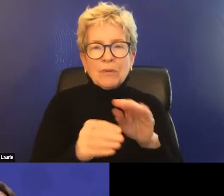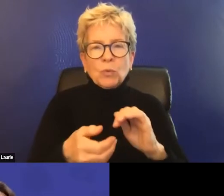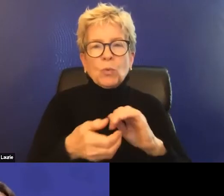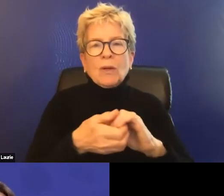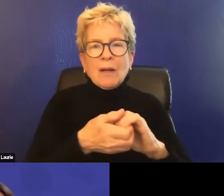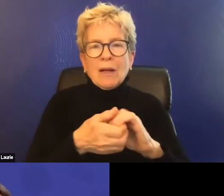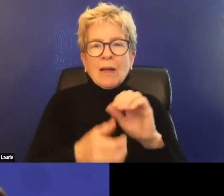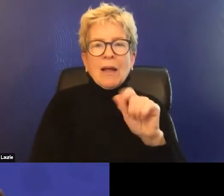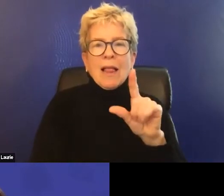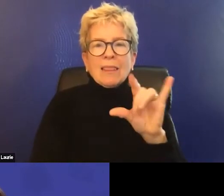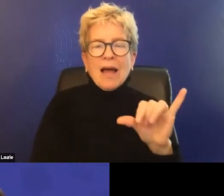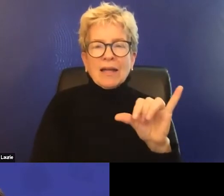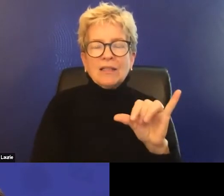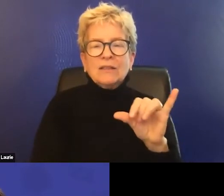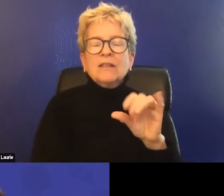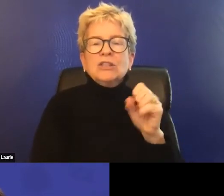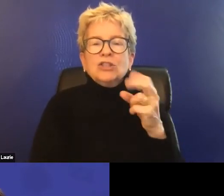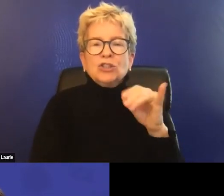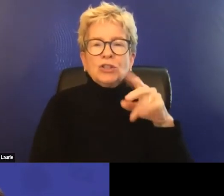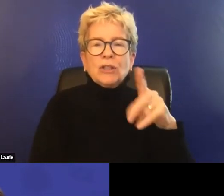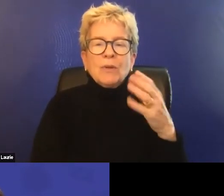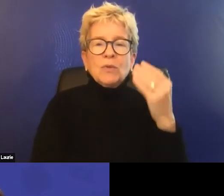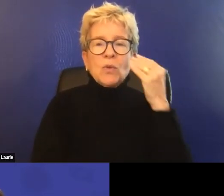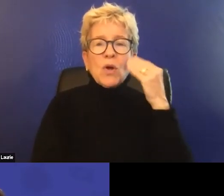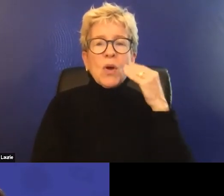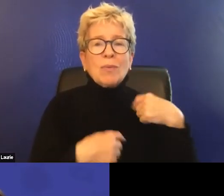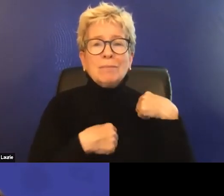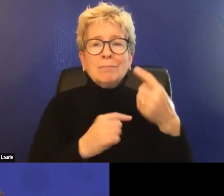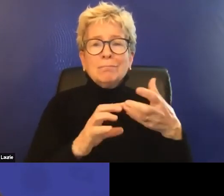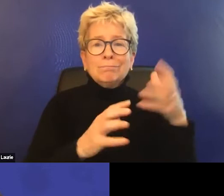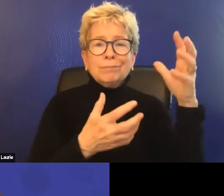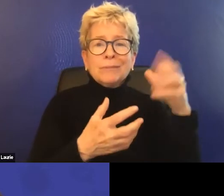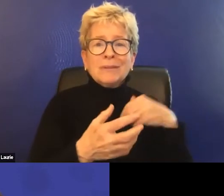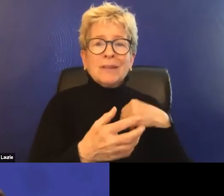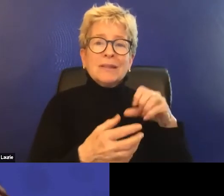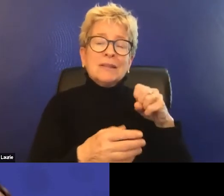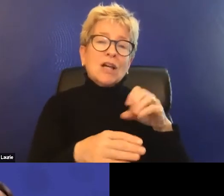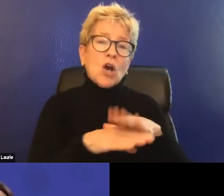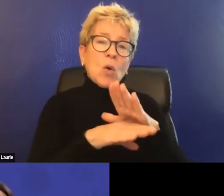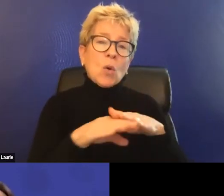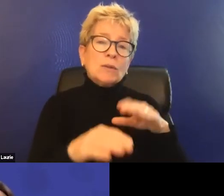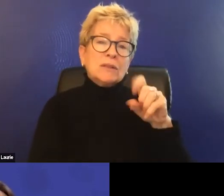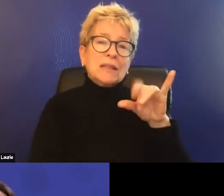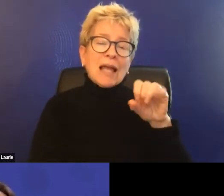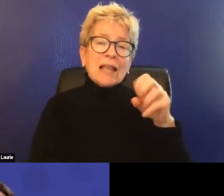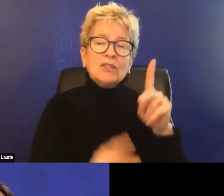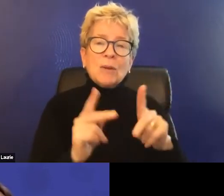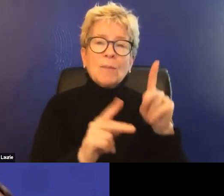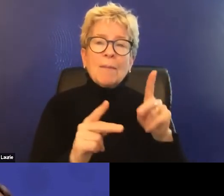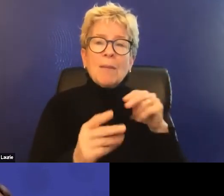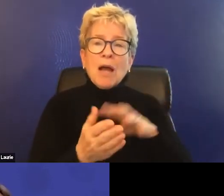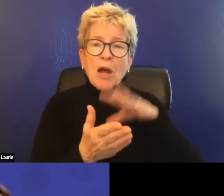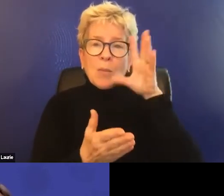acknowledging dispossession and the history of the coastal Salish people. I am committed to learning and working to uplift the voices